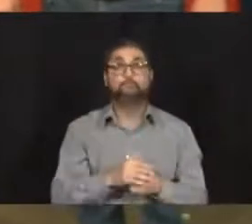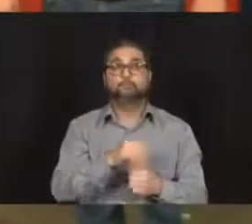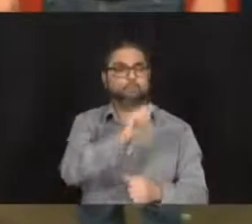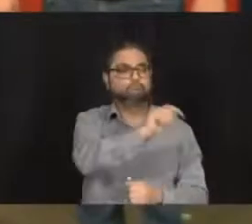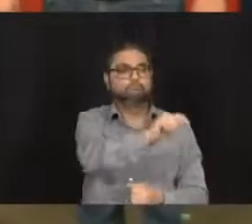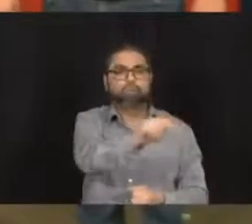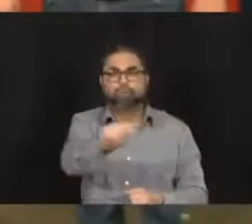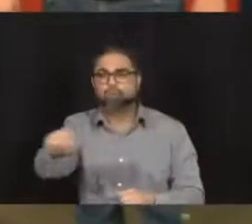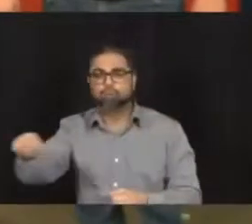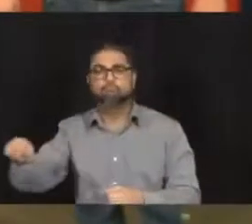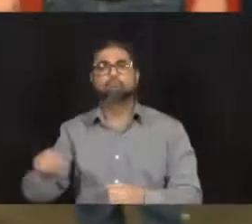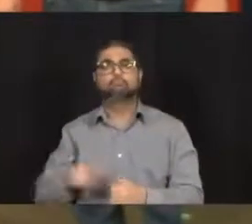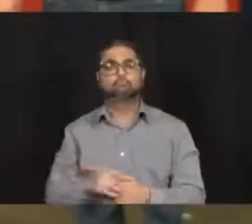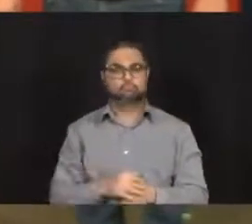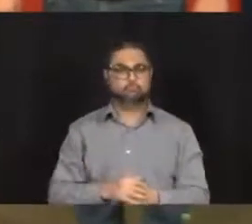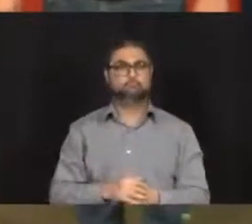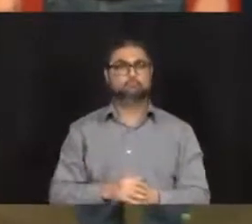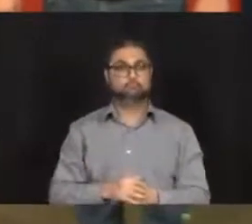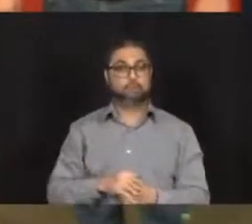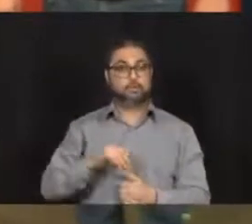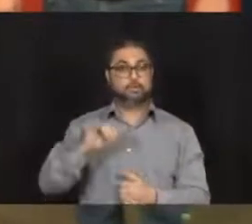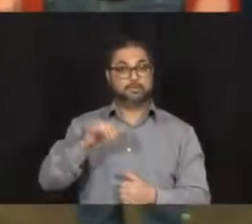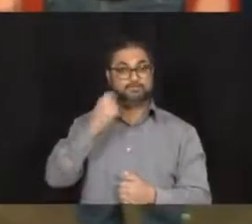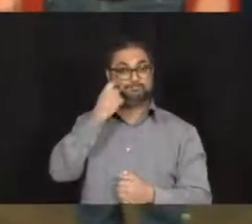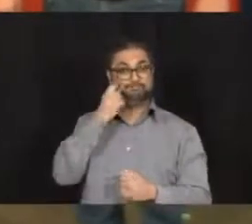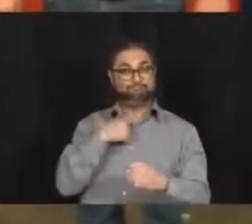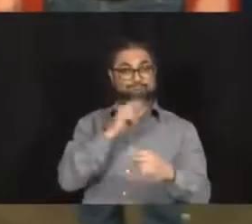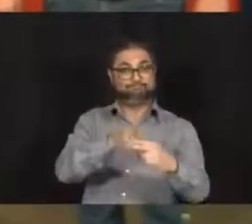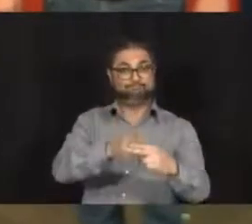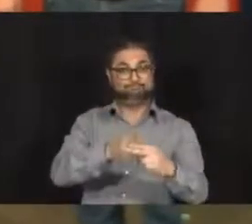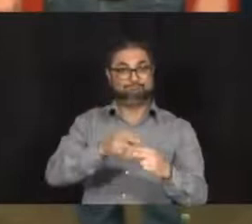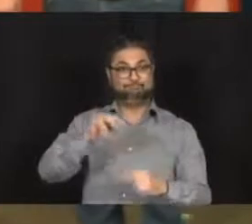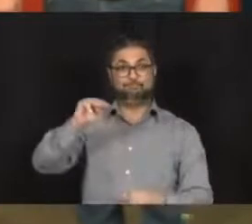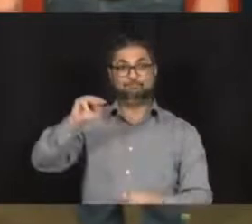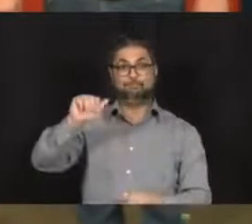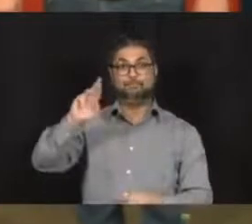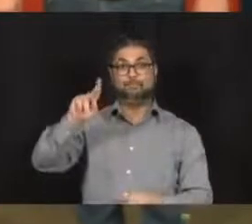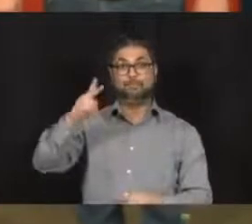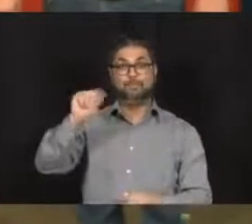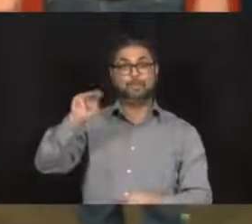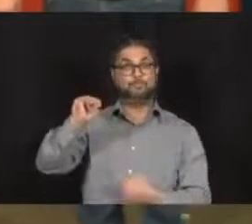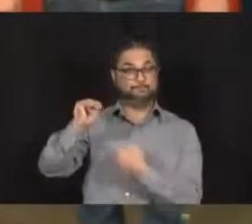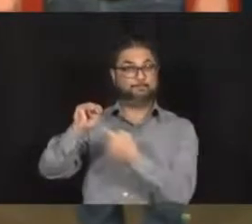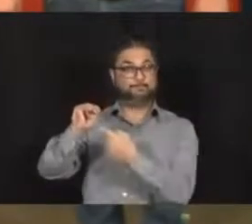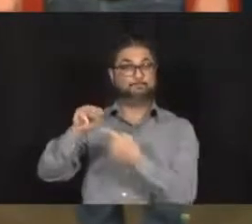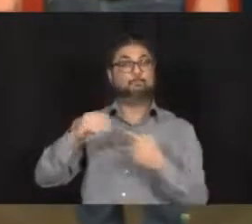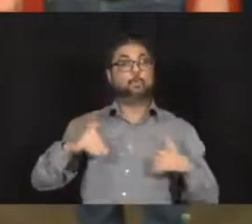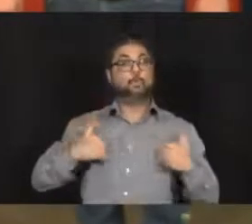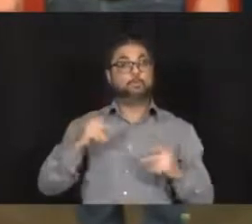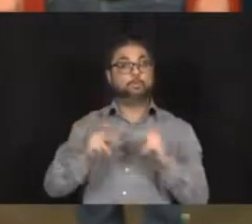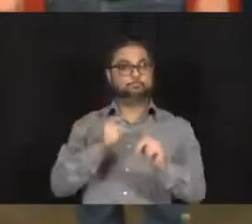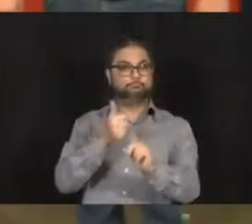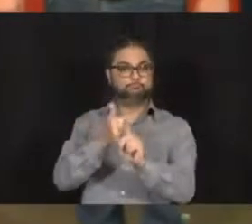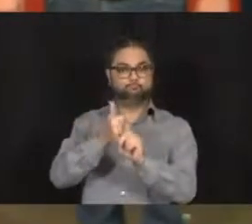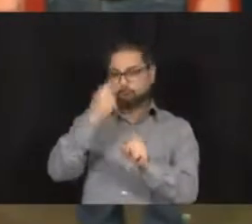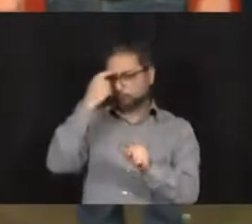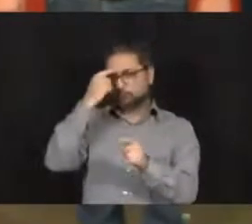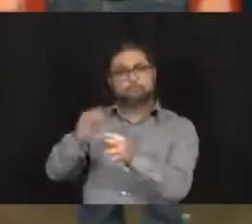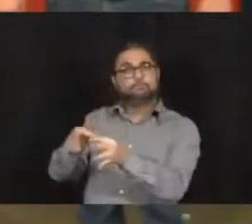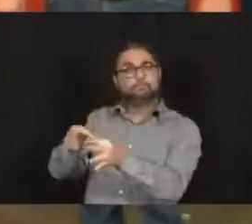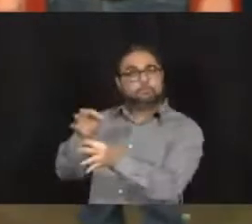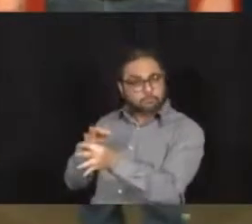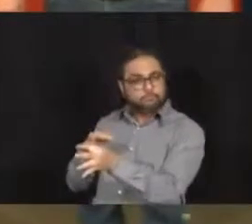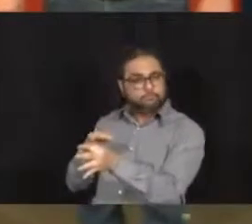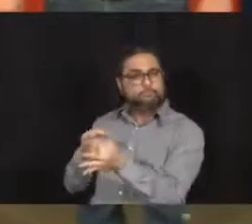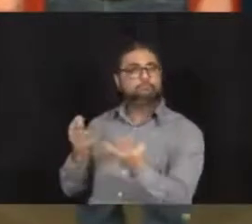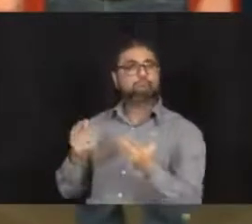House in Markham, which deals with intellectually challenged young people and older people as well.